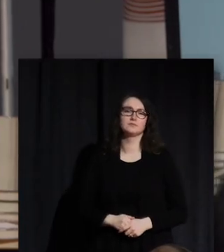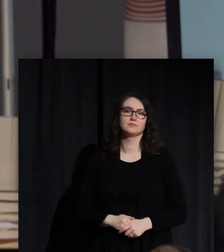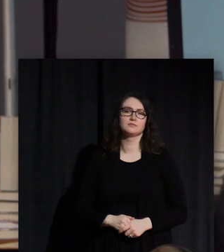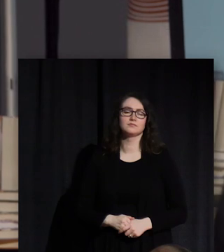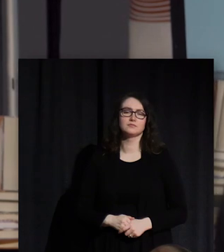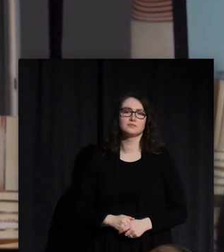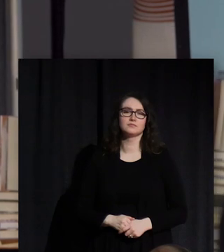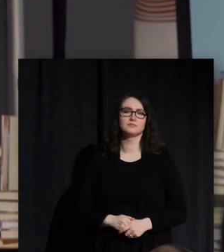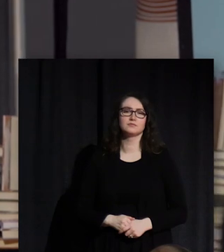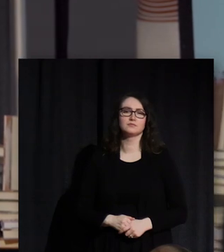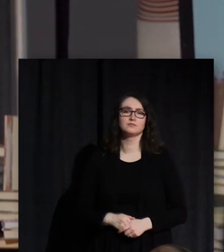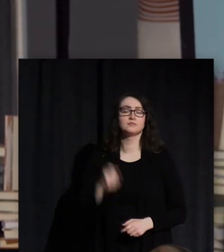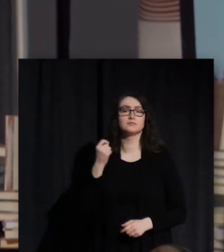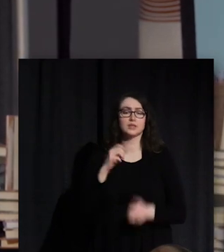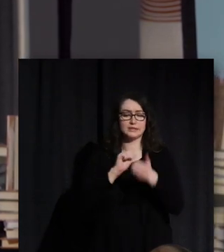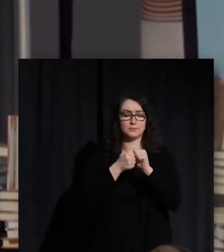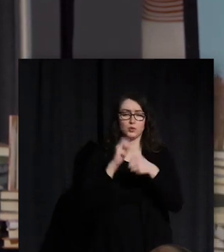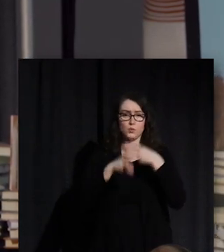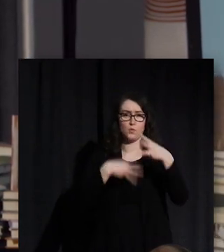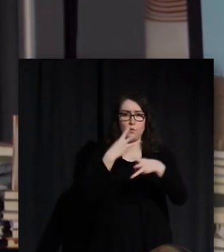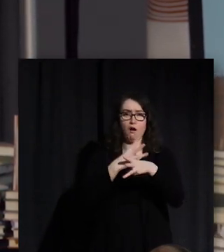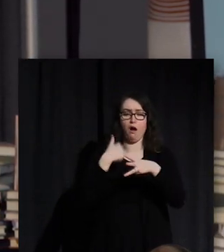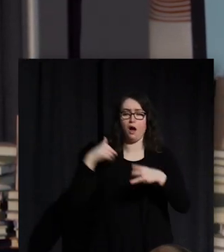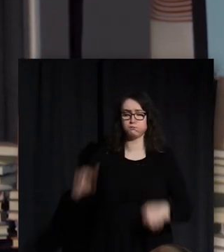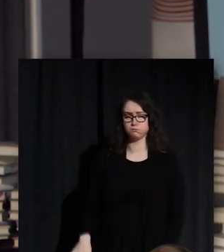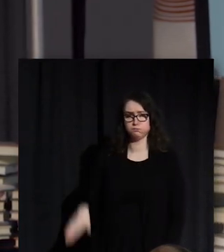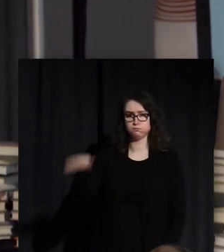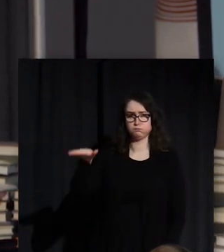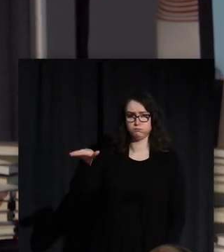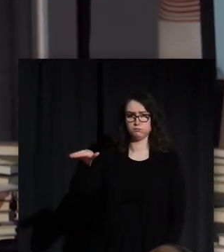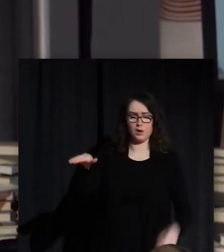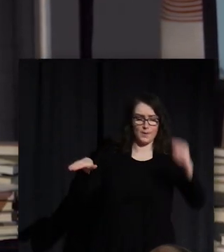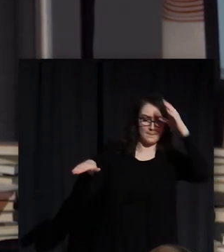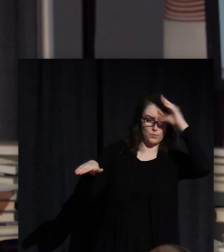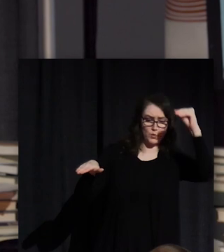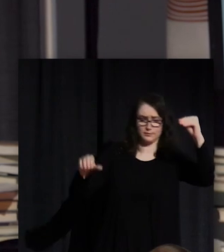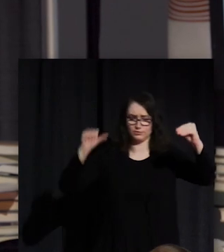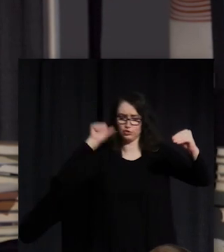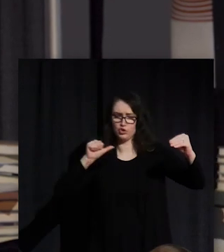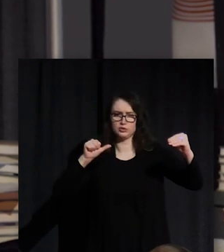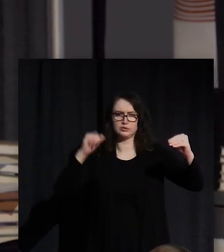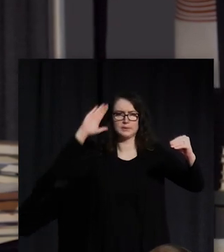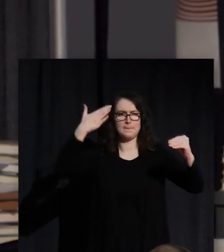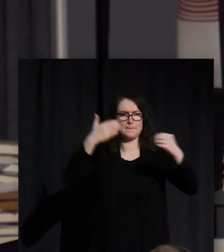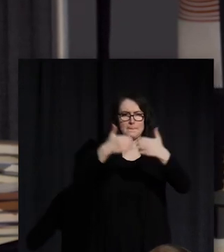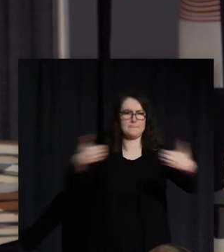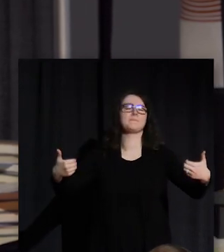In the world of sports, from a very young age, boys and girls are almost always separated into different